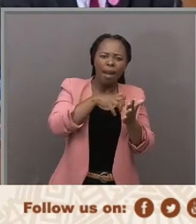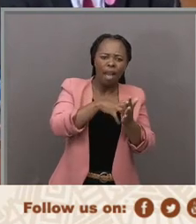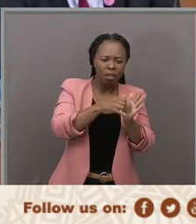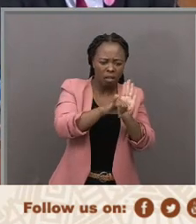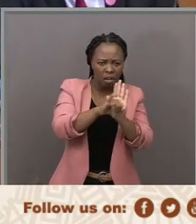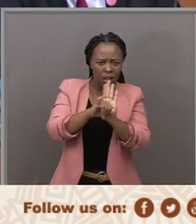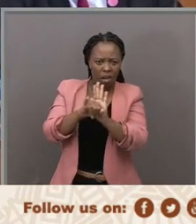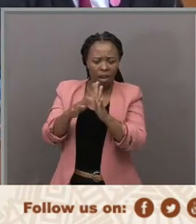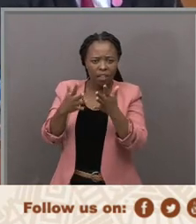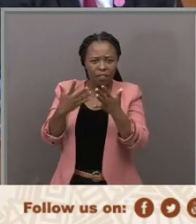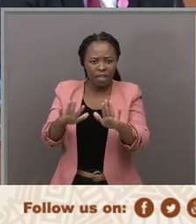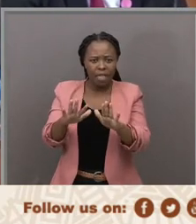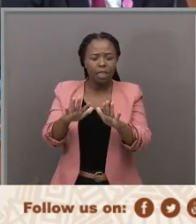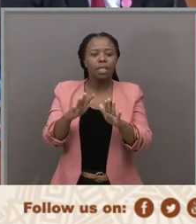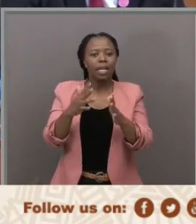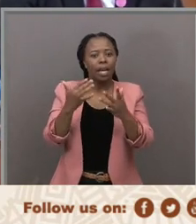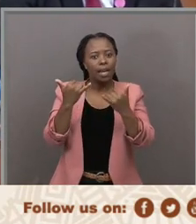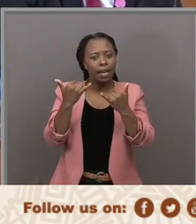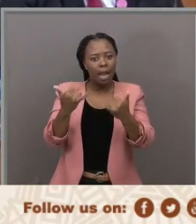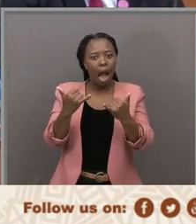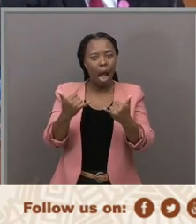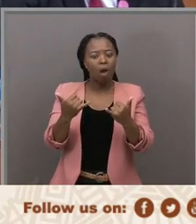led to a situation where